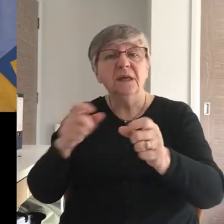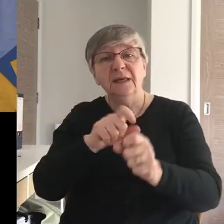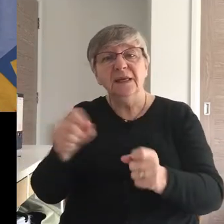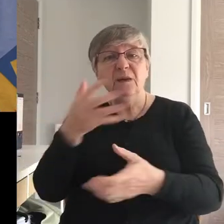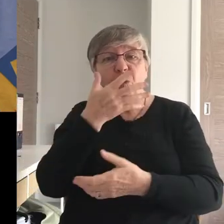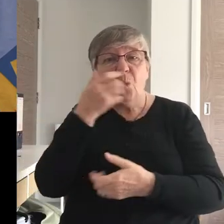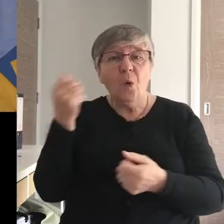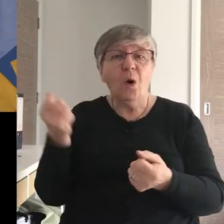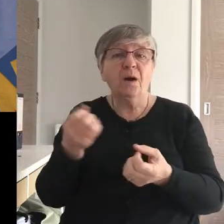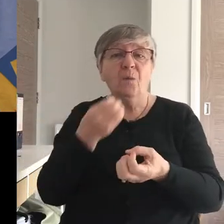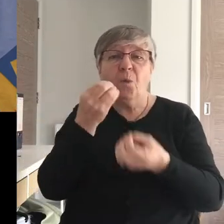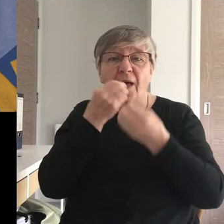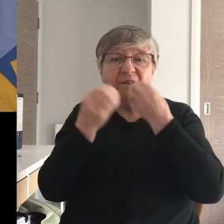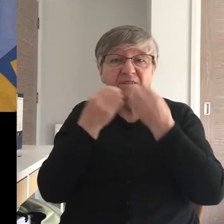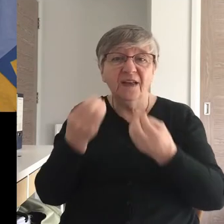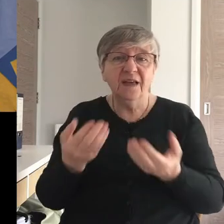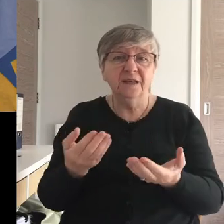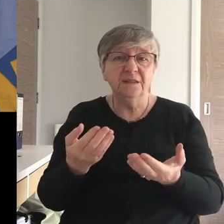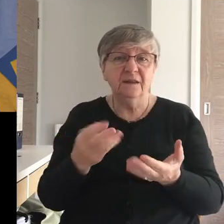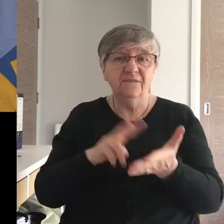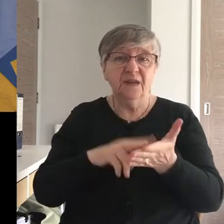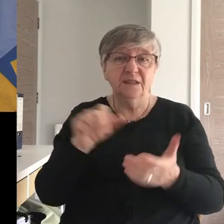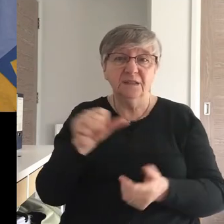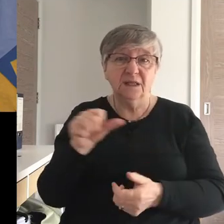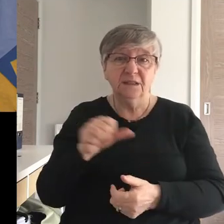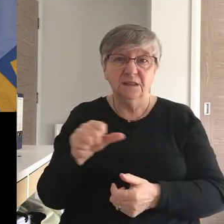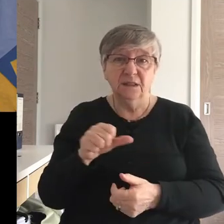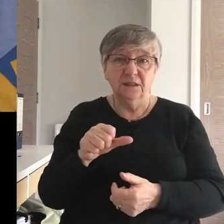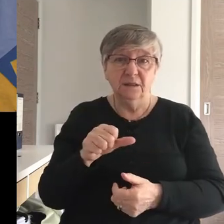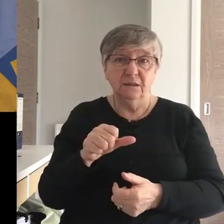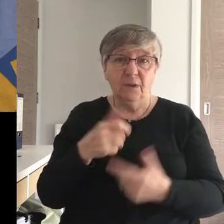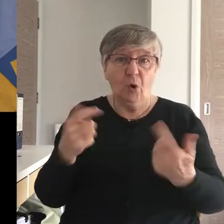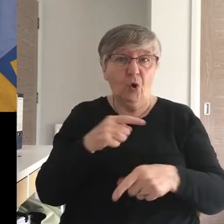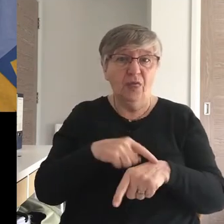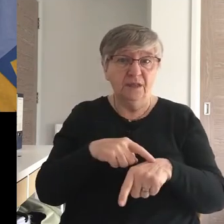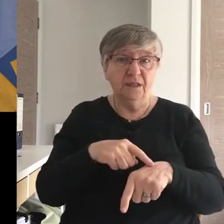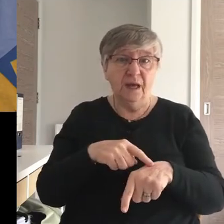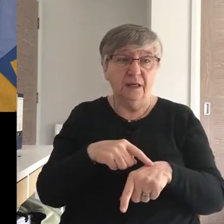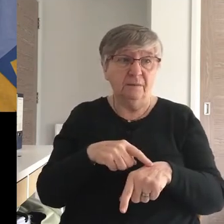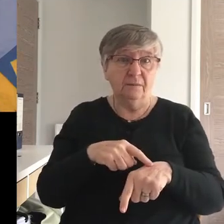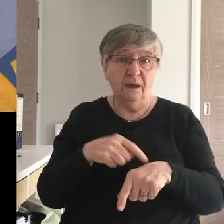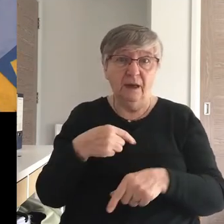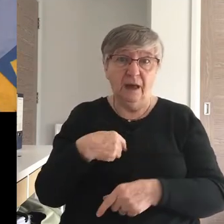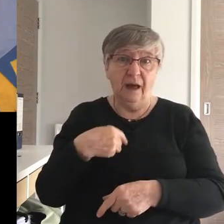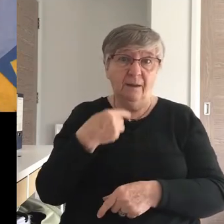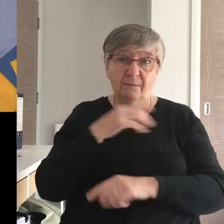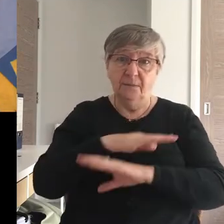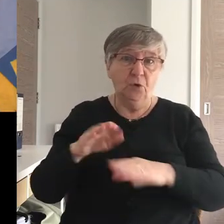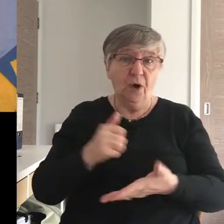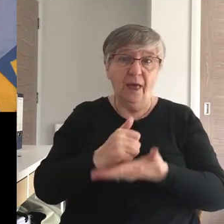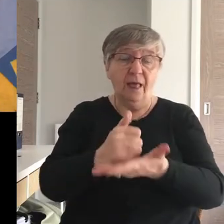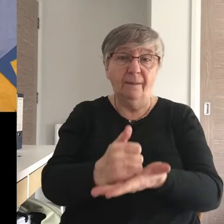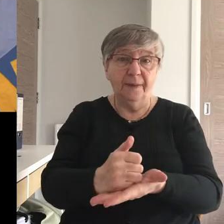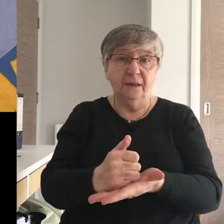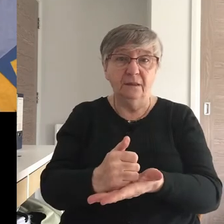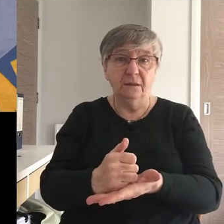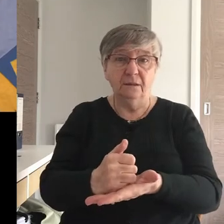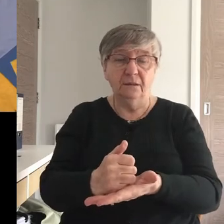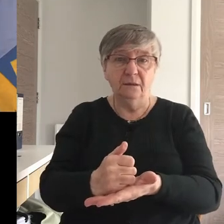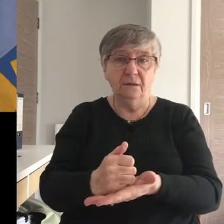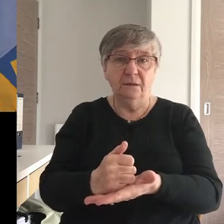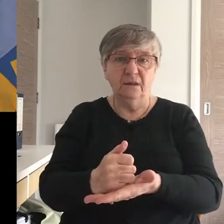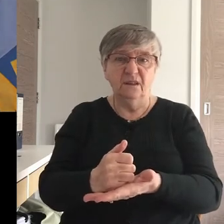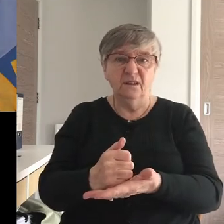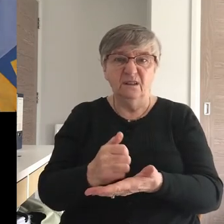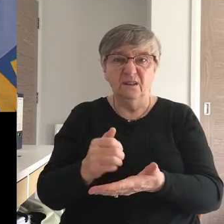well fed, verse 16. But all the time I'm saying that and only saying that and not helping, the message is,